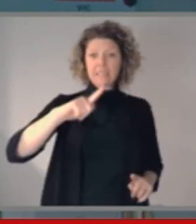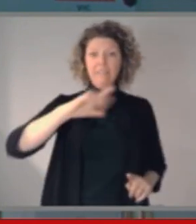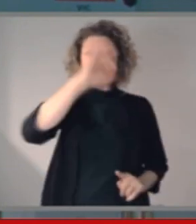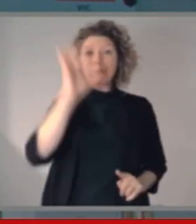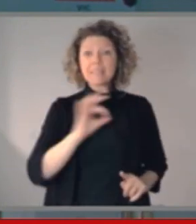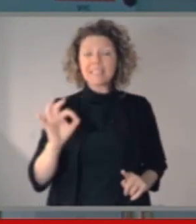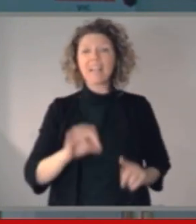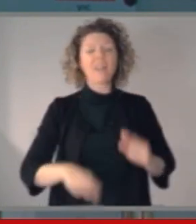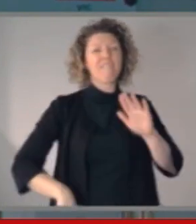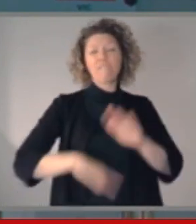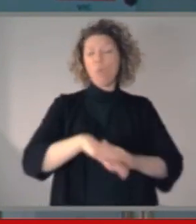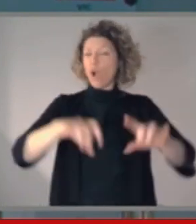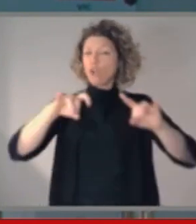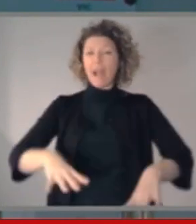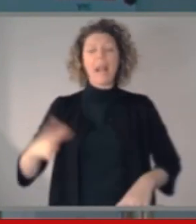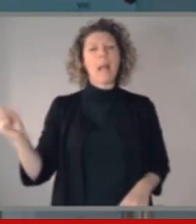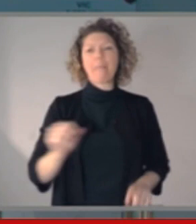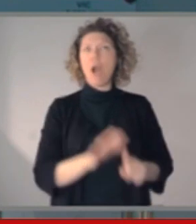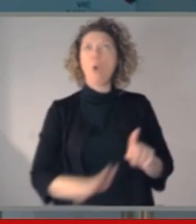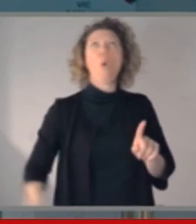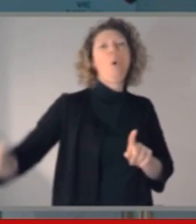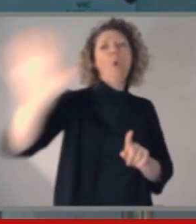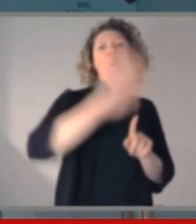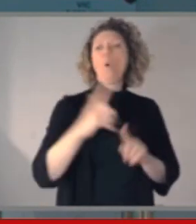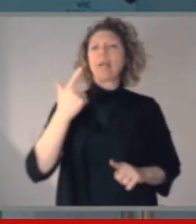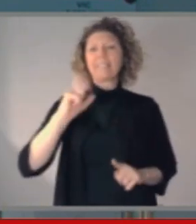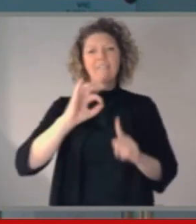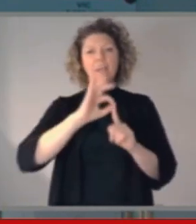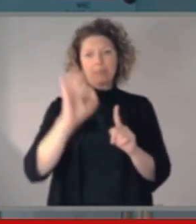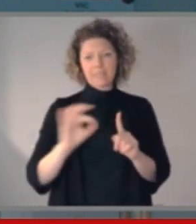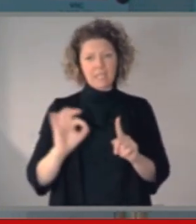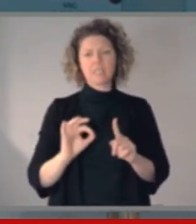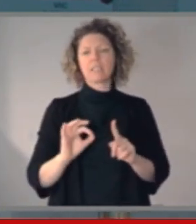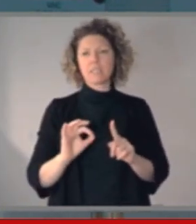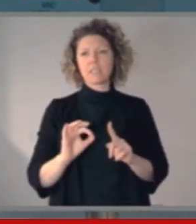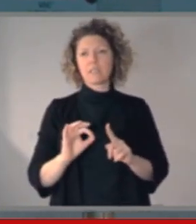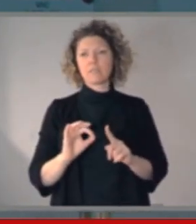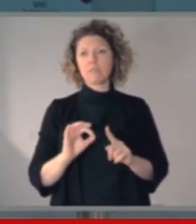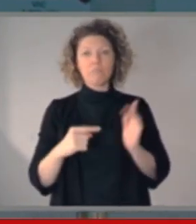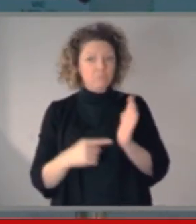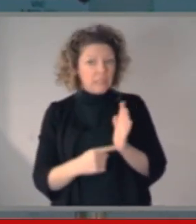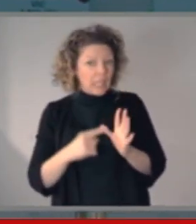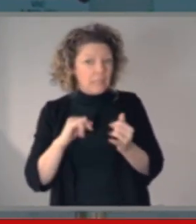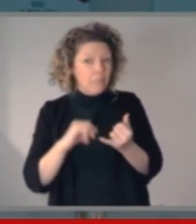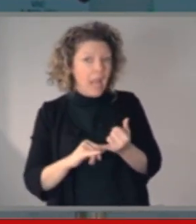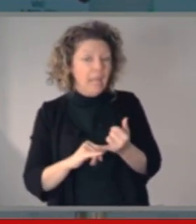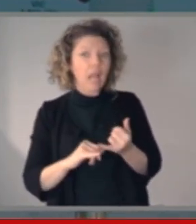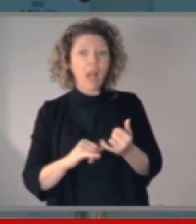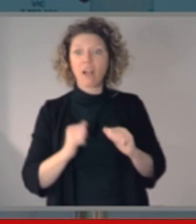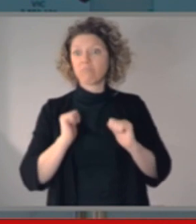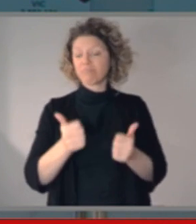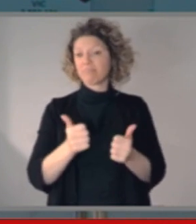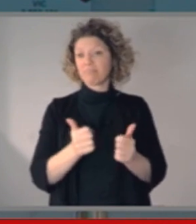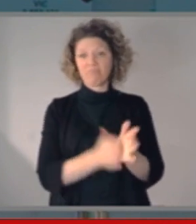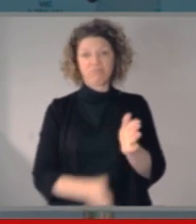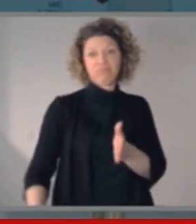70% mark, and then each and every state needs to move into that. And as you can see, Tasmania is really leading the charge.